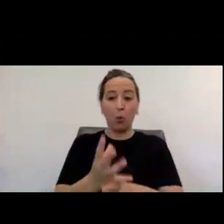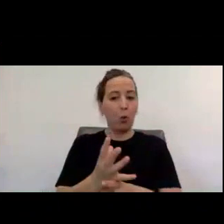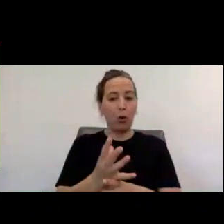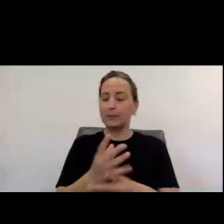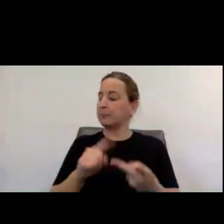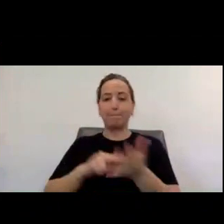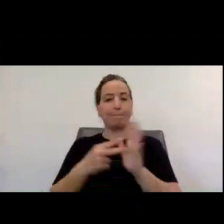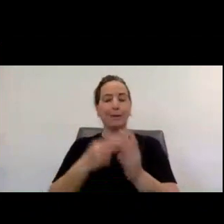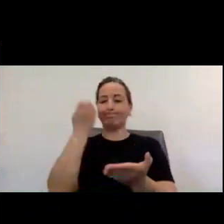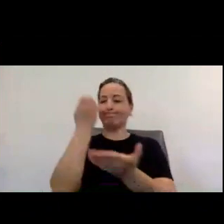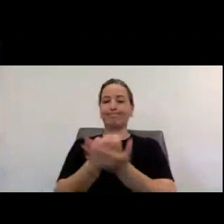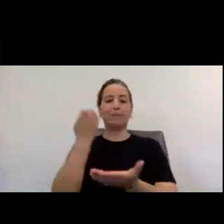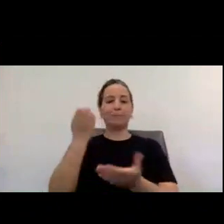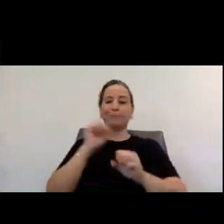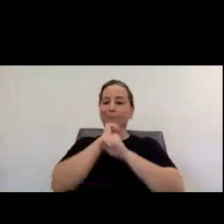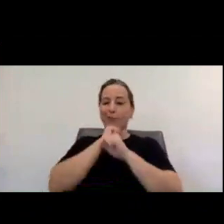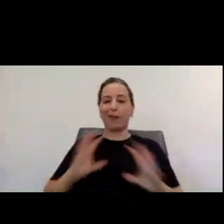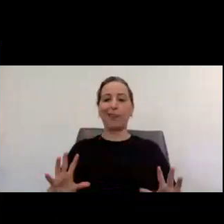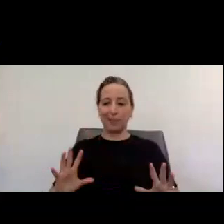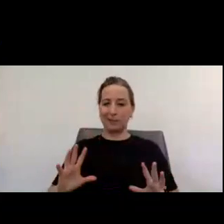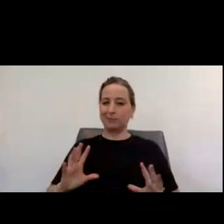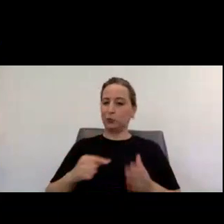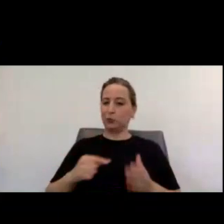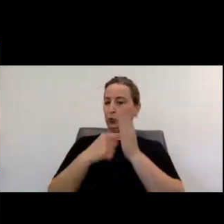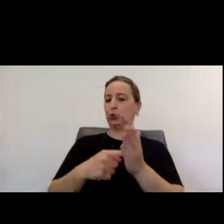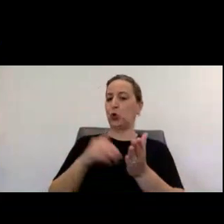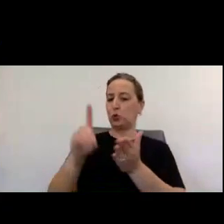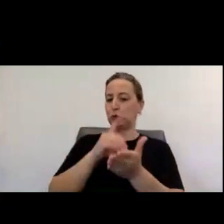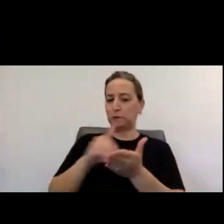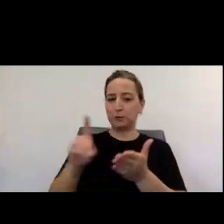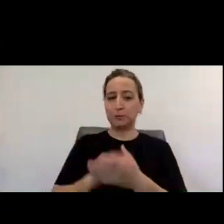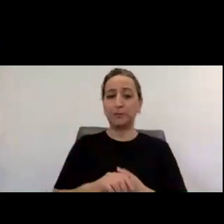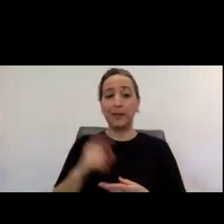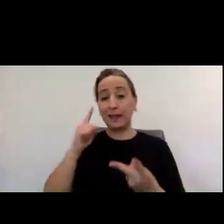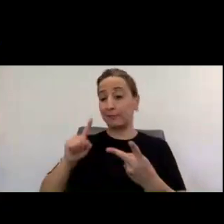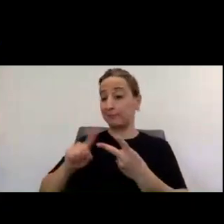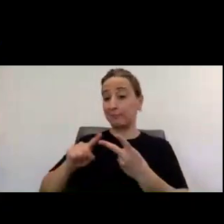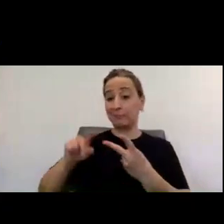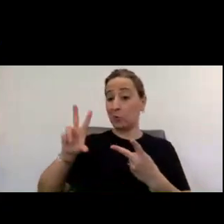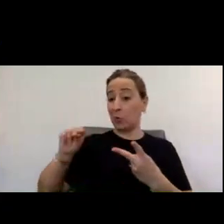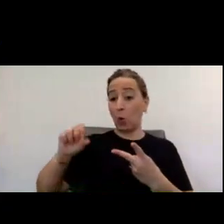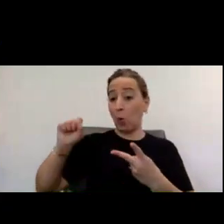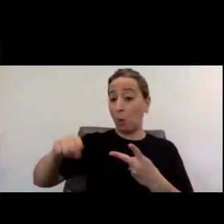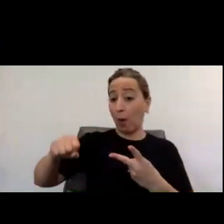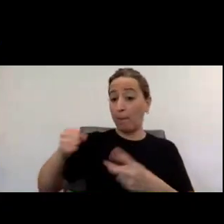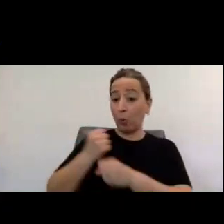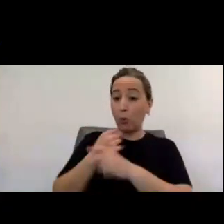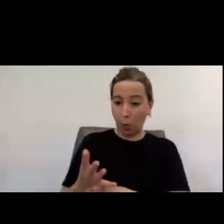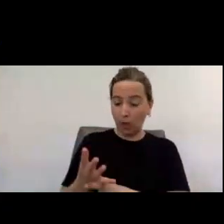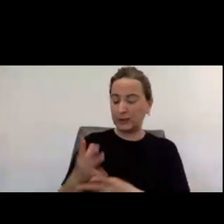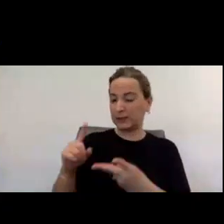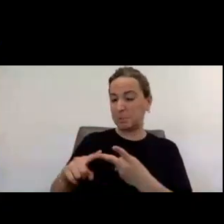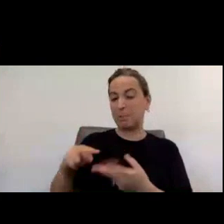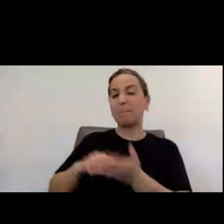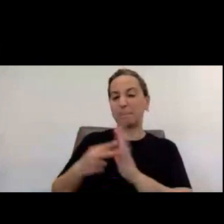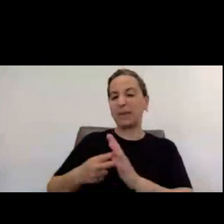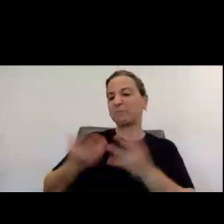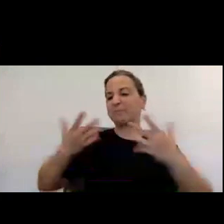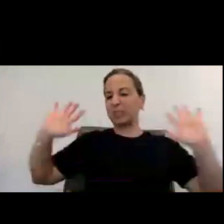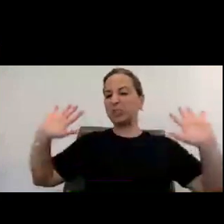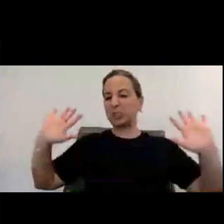support a claim of discrimination. So if there's no probable cause, typically that's where the process ends. A